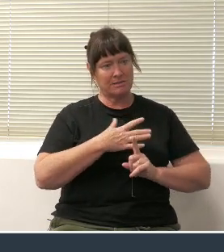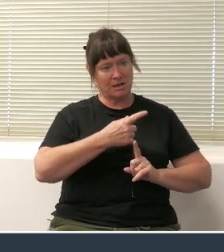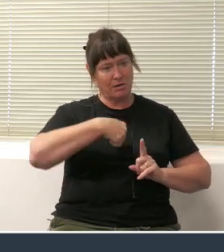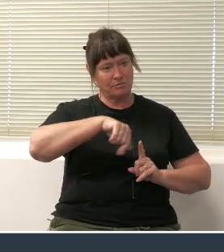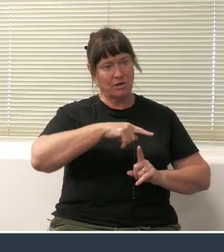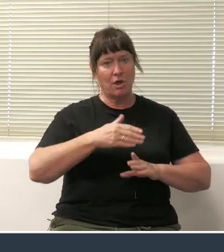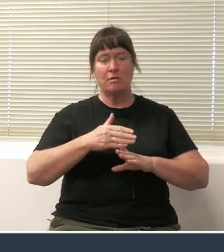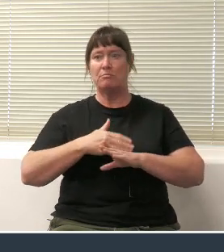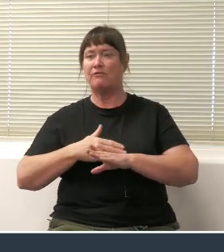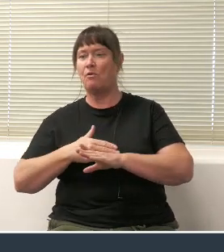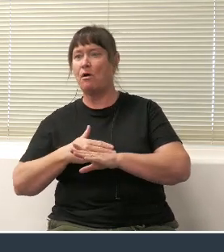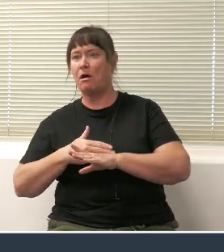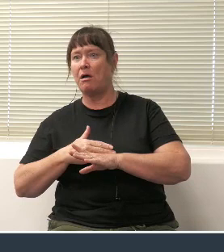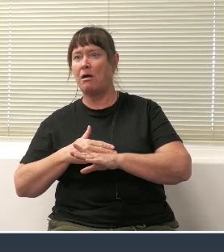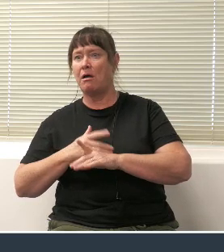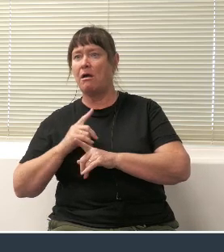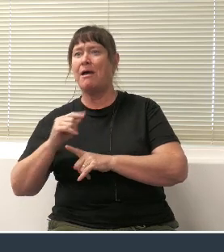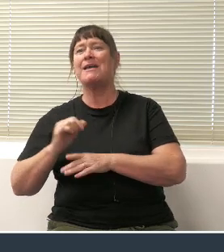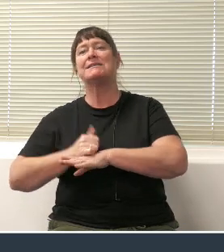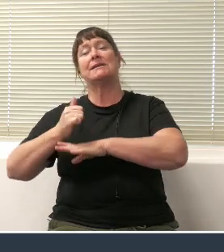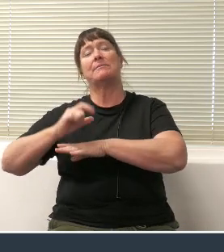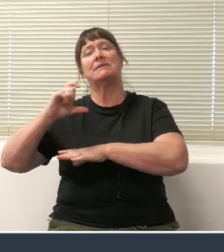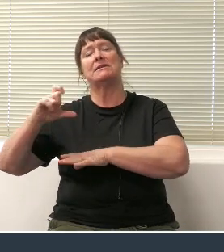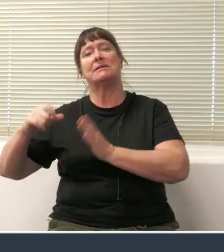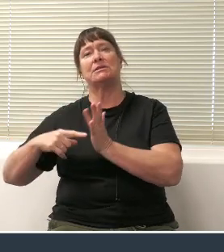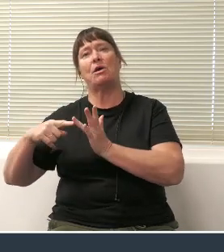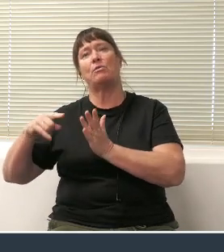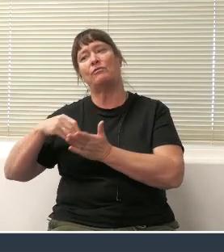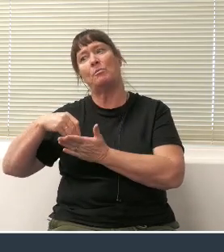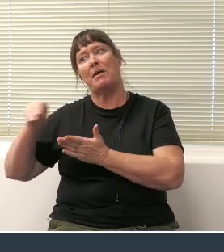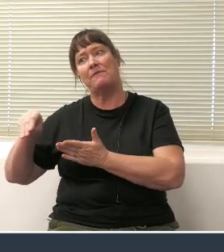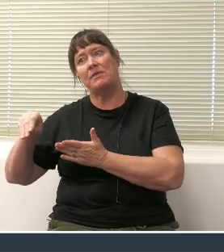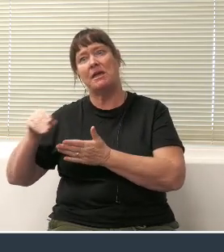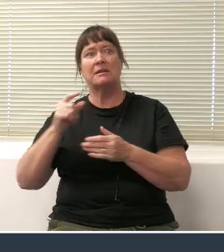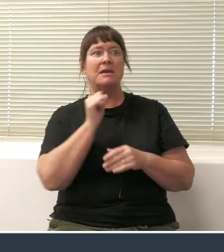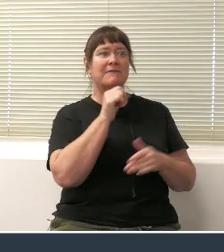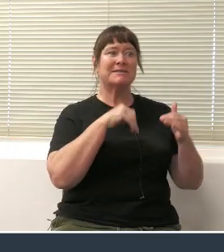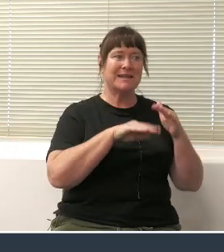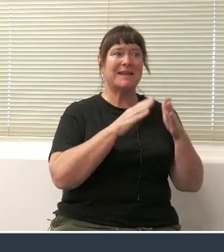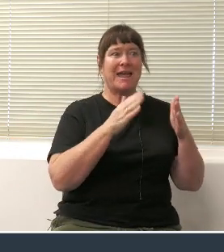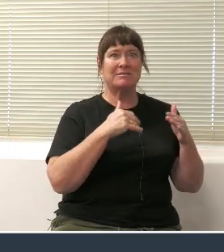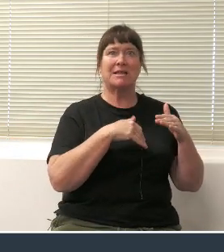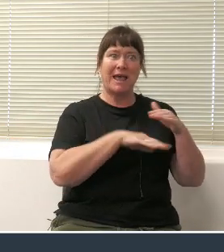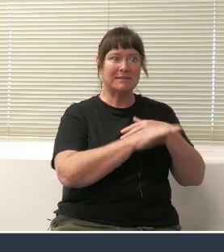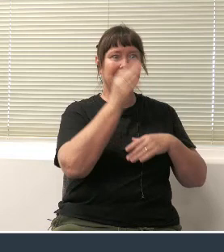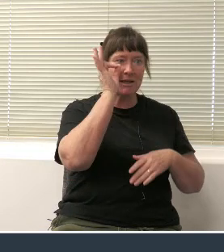Setting up a CCO has costs to it also, as opposed to doing it in-house.